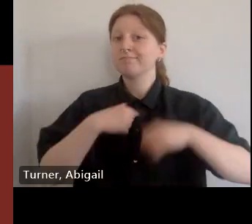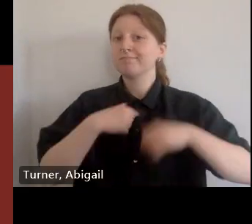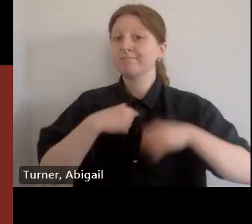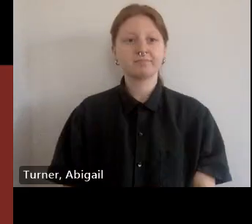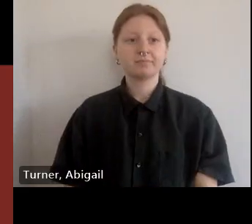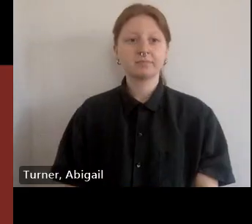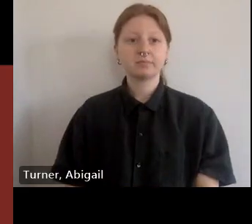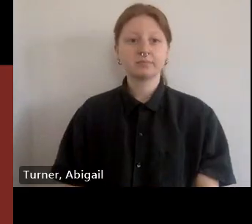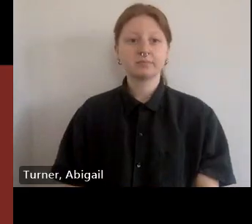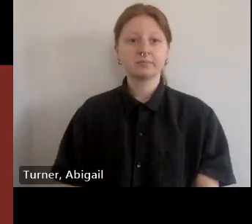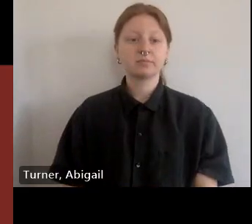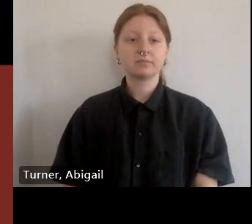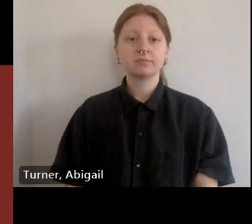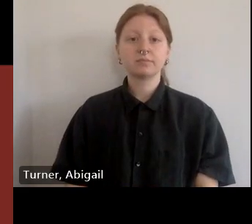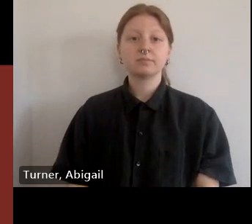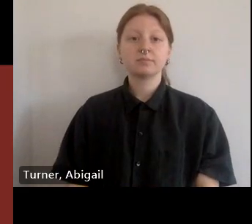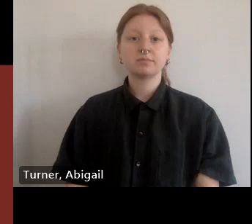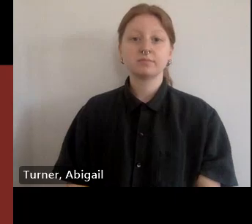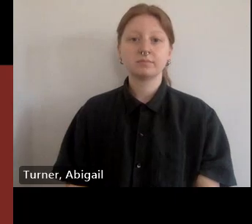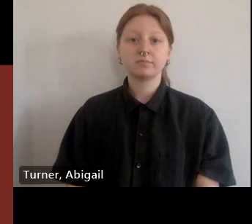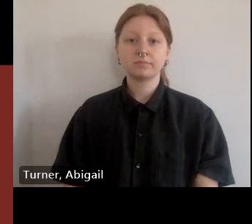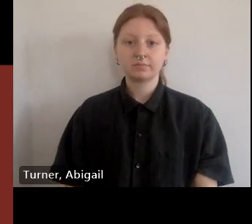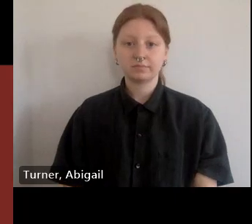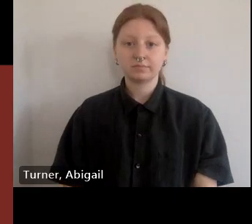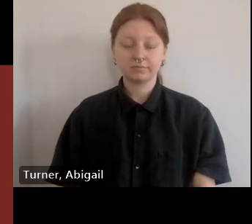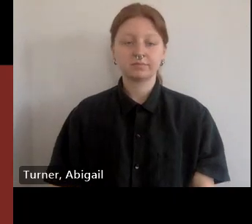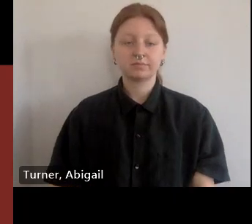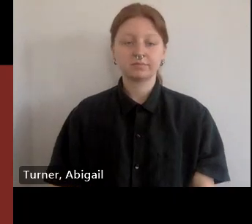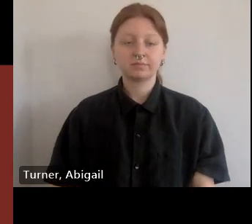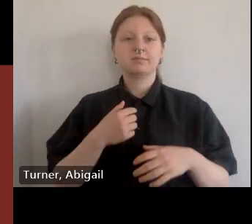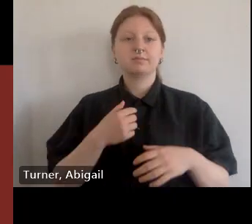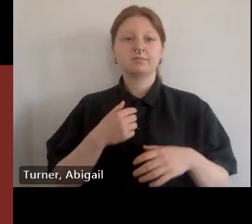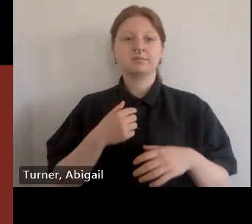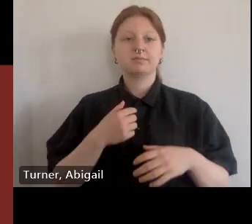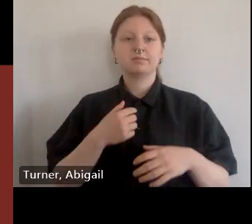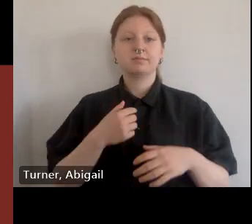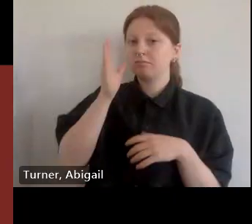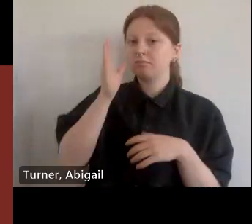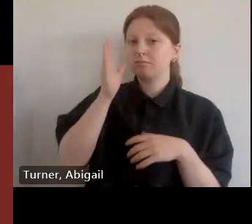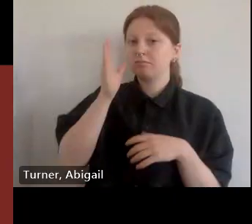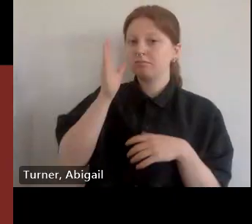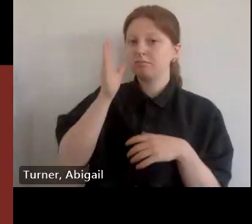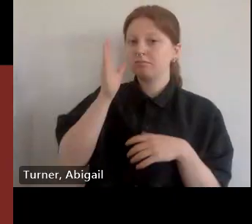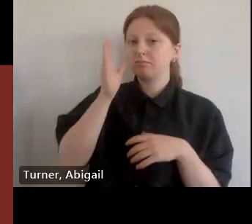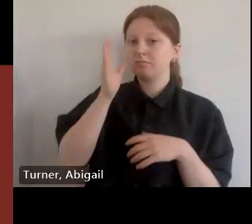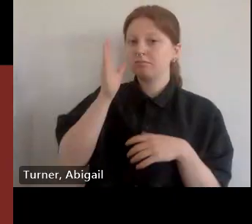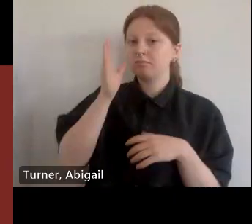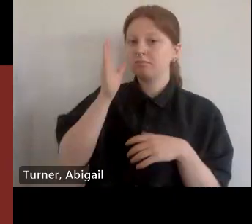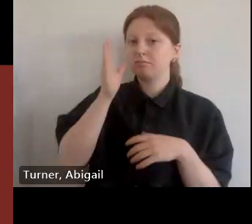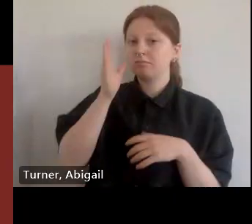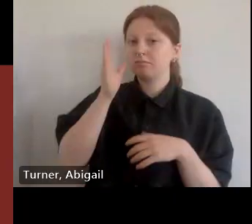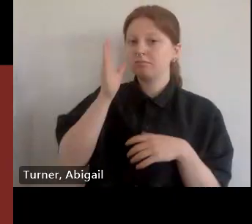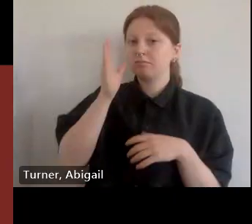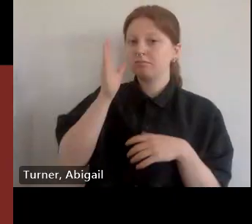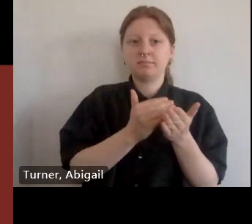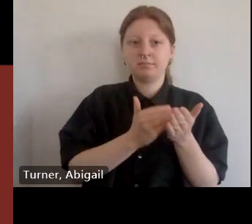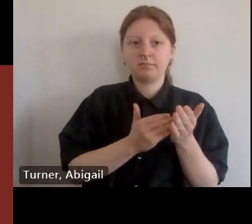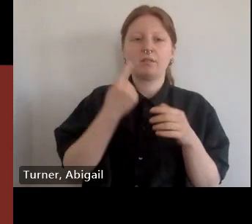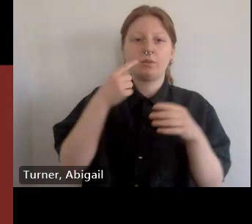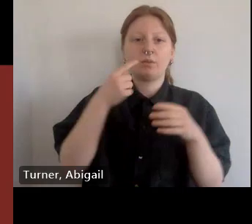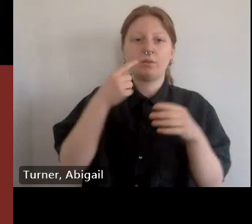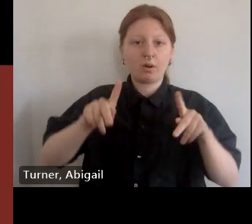So I created this opportunities page that I will share out with these slides. And on the far right-hand side, includes